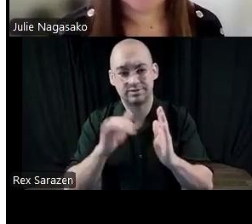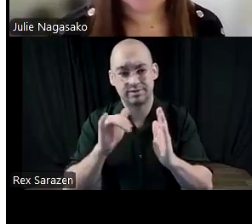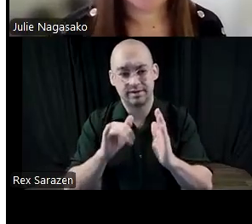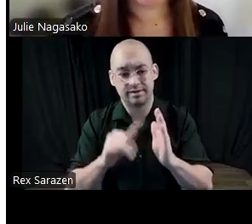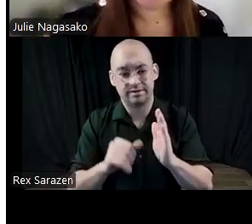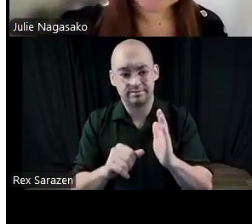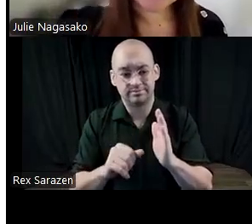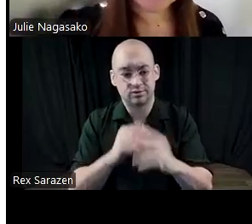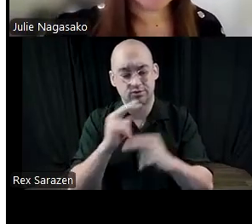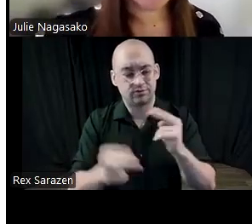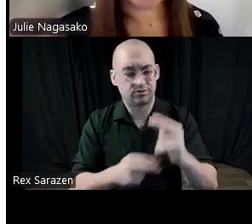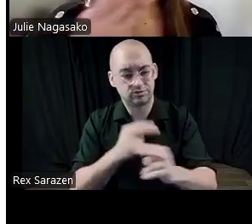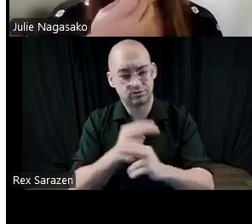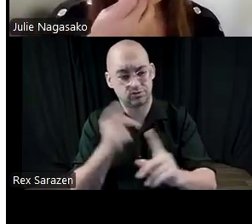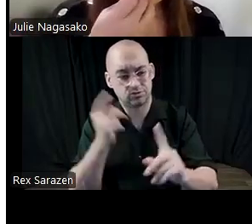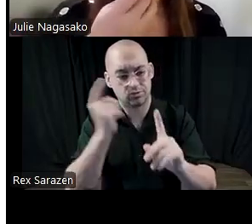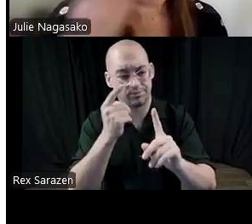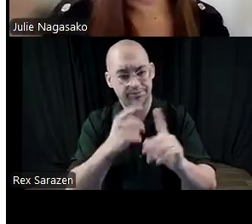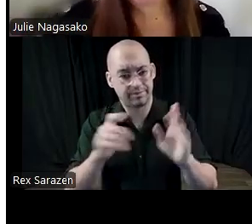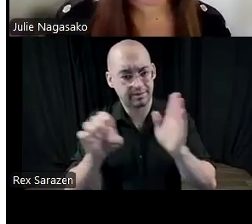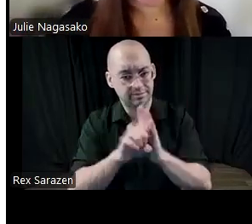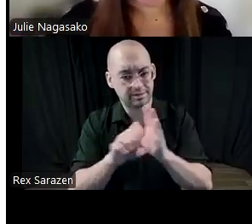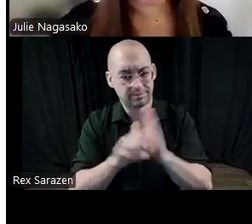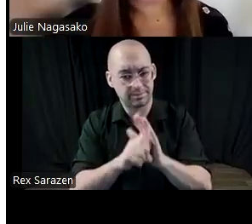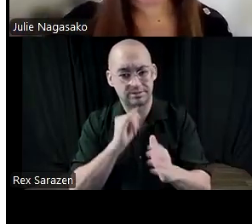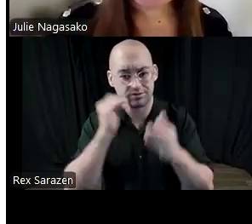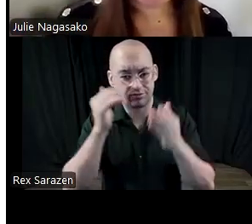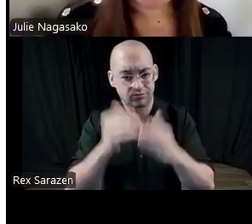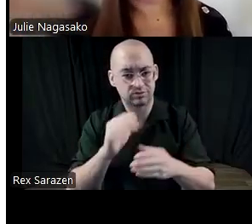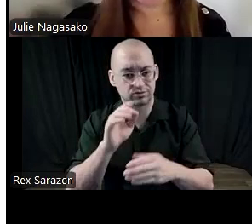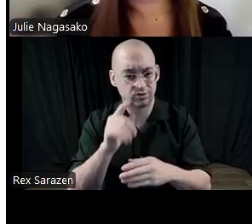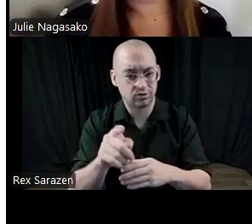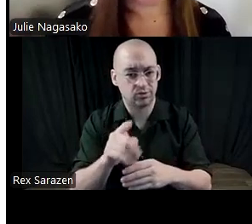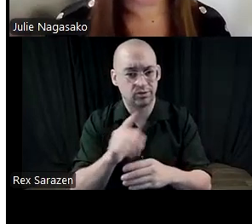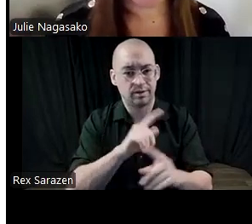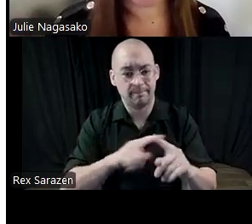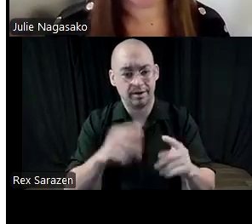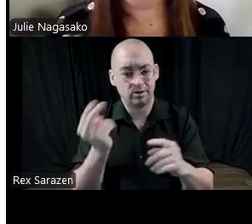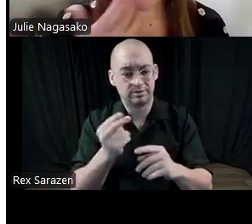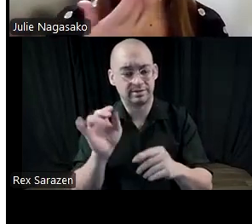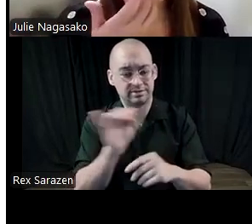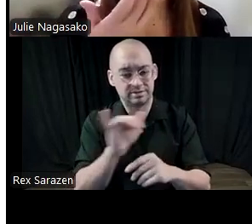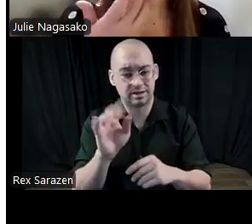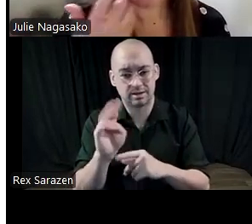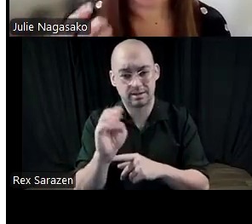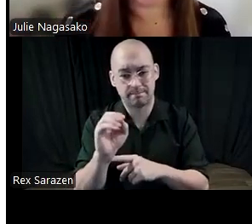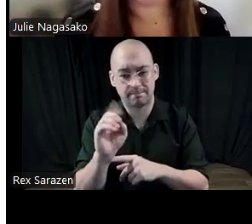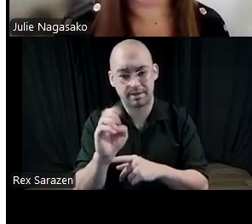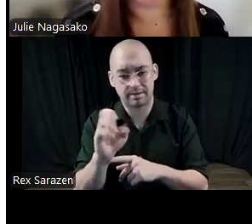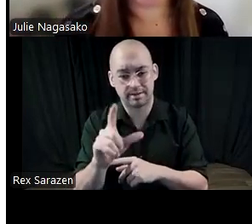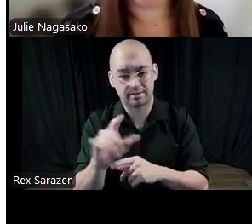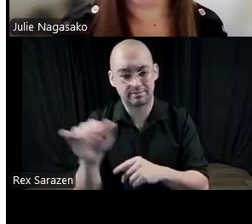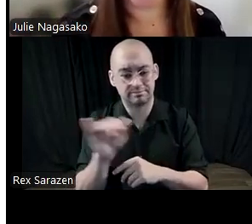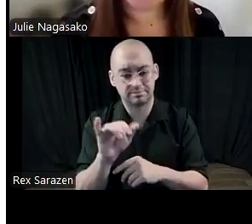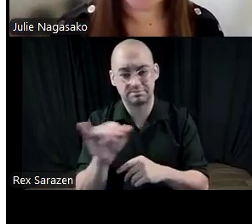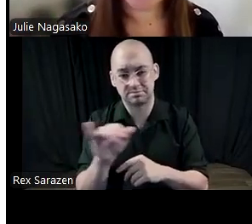goal. There's an example here, which is focused on youth, but we could use the same model and apply it to other age levels as well. So if the goal was to